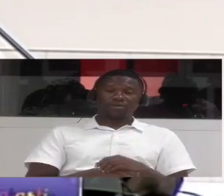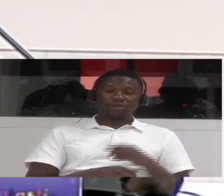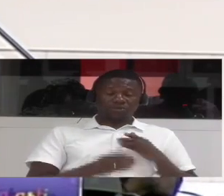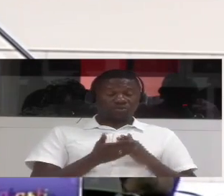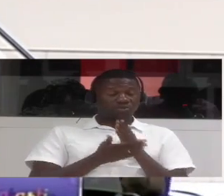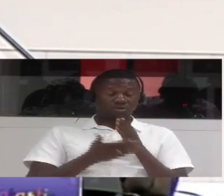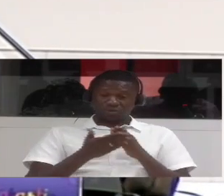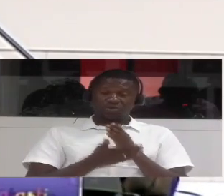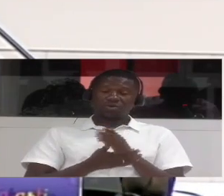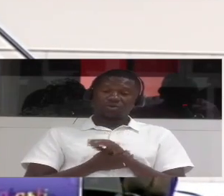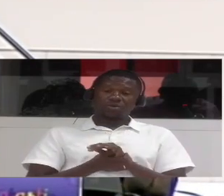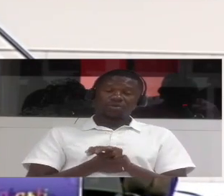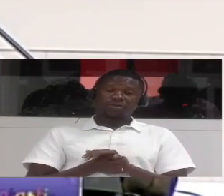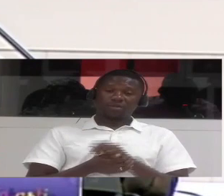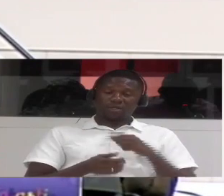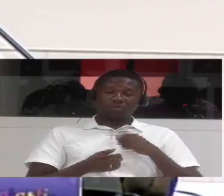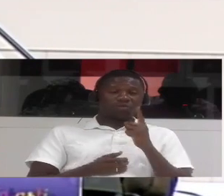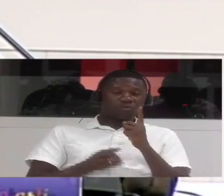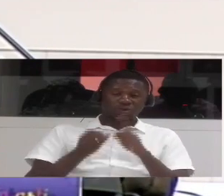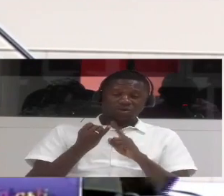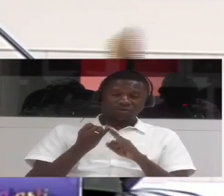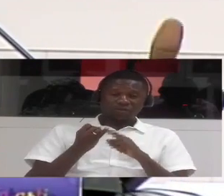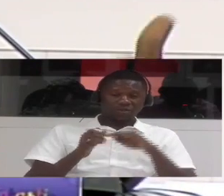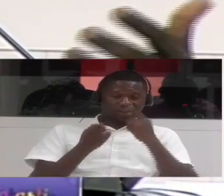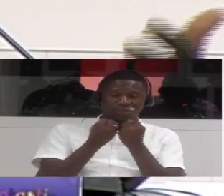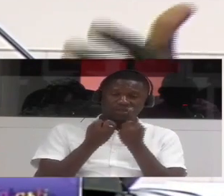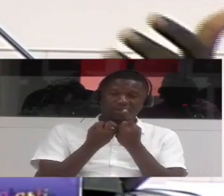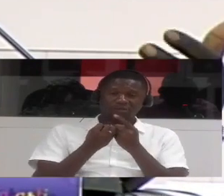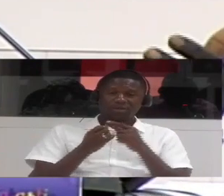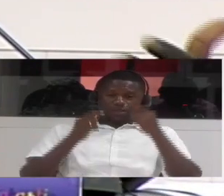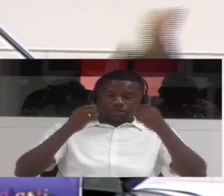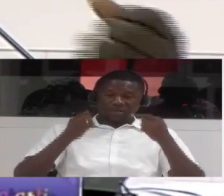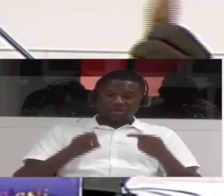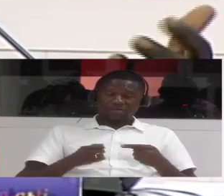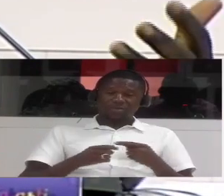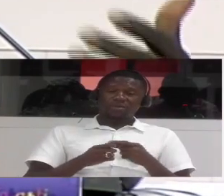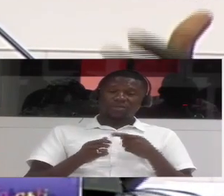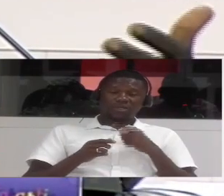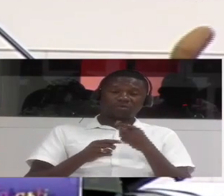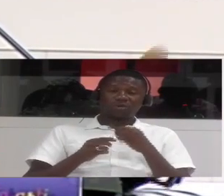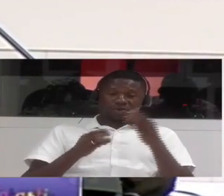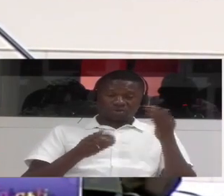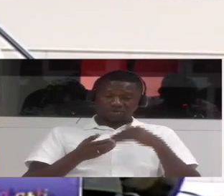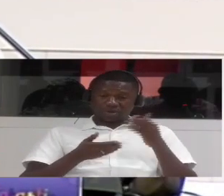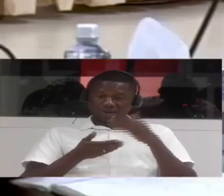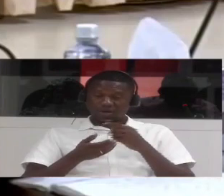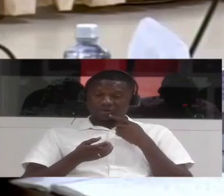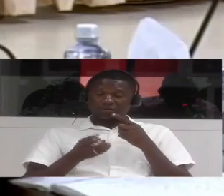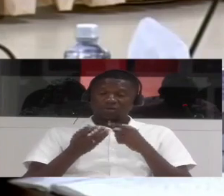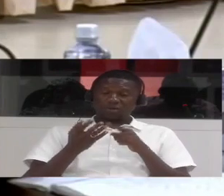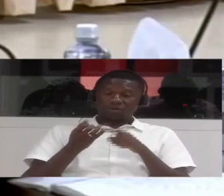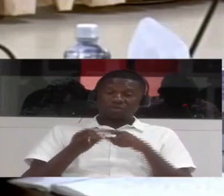through and through, and one of the things or testimonies that were coming out